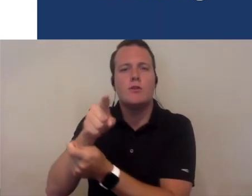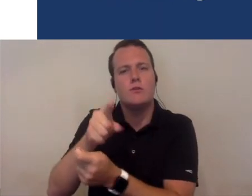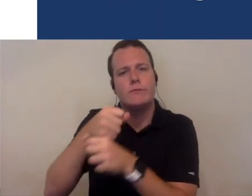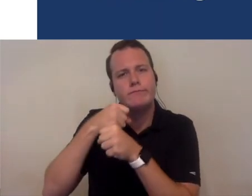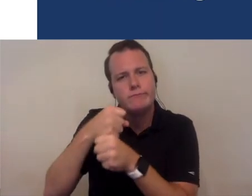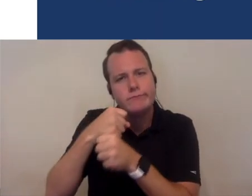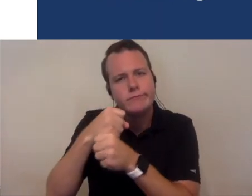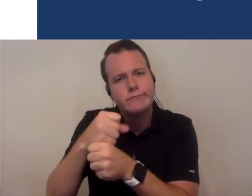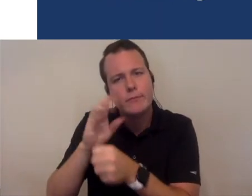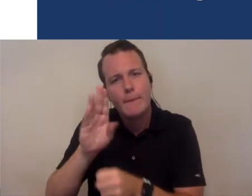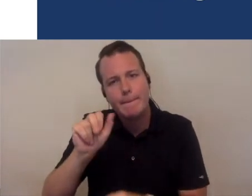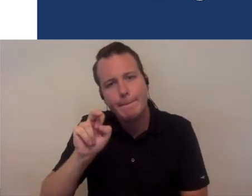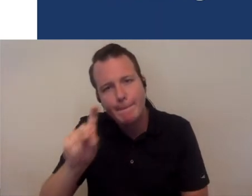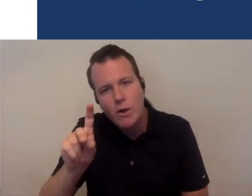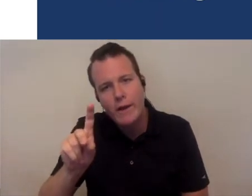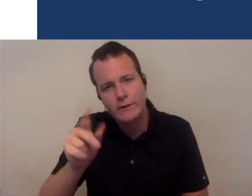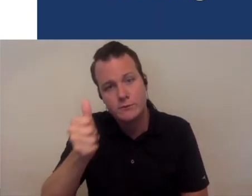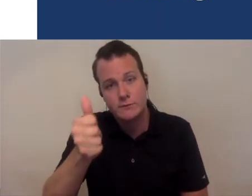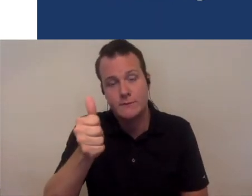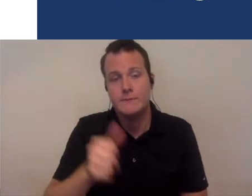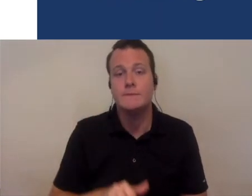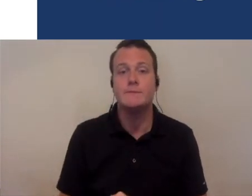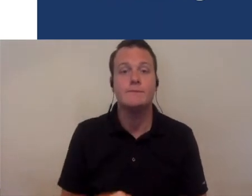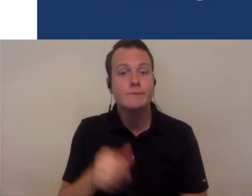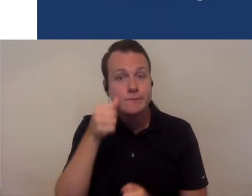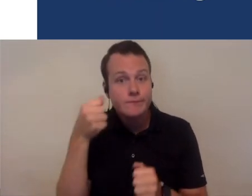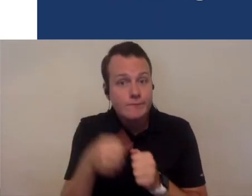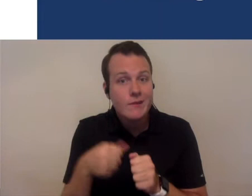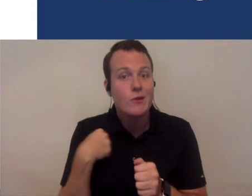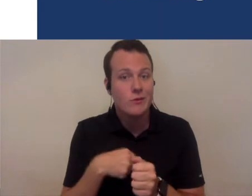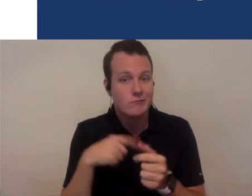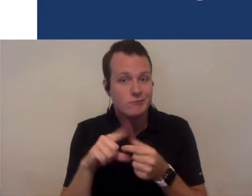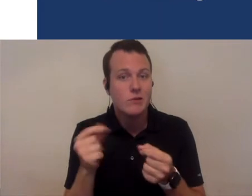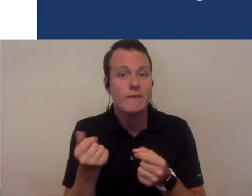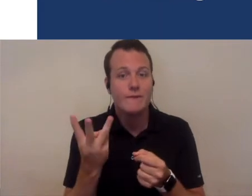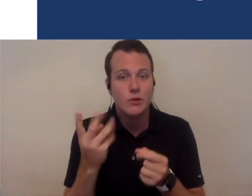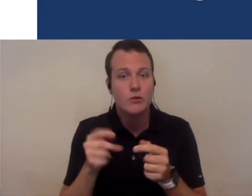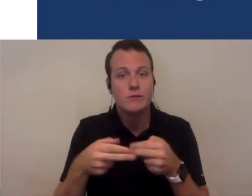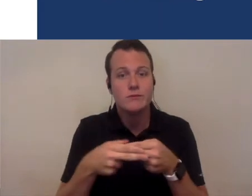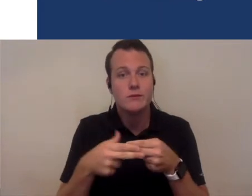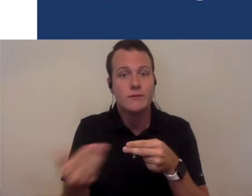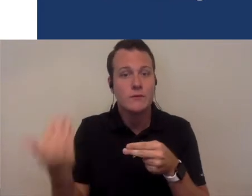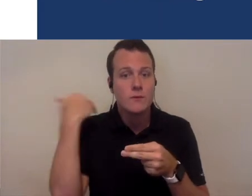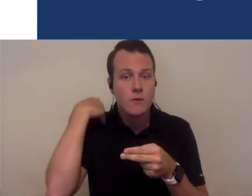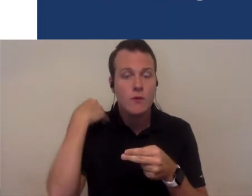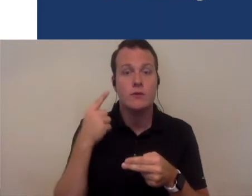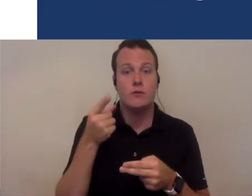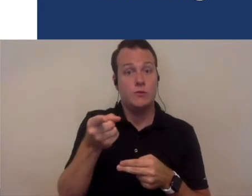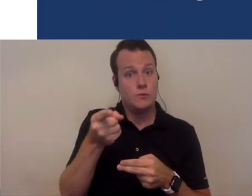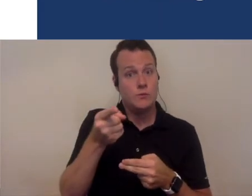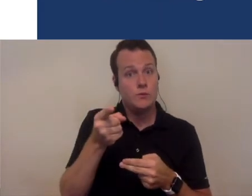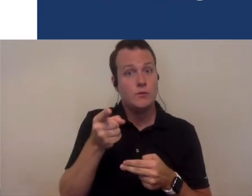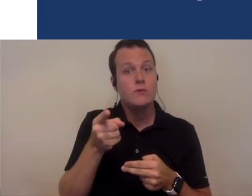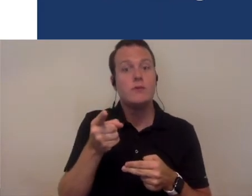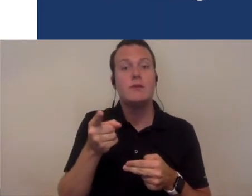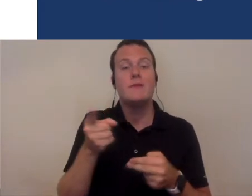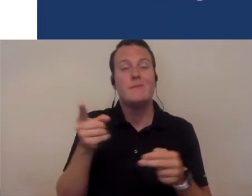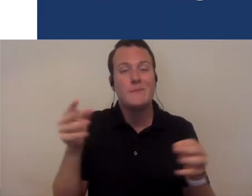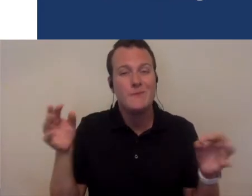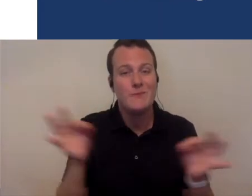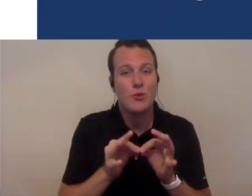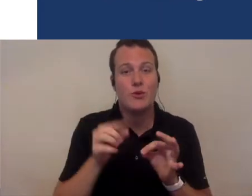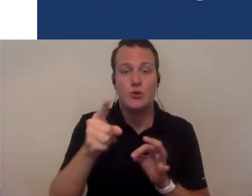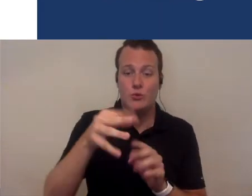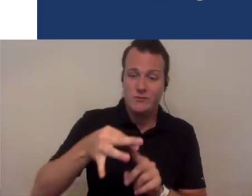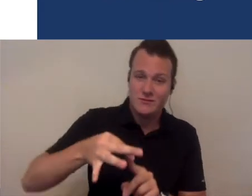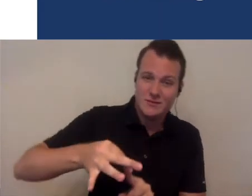You're branding yourself. And remember, we talked about this a couple of slides back. You want to make sure you're differentiating